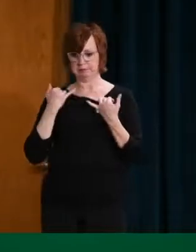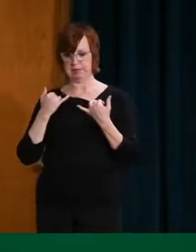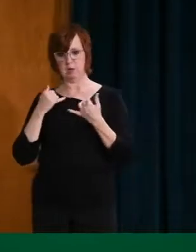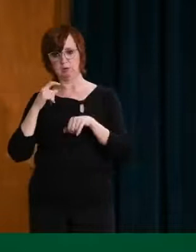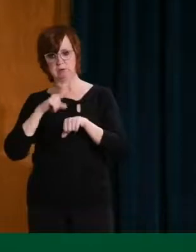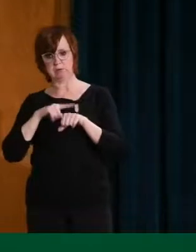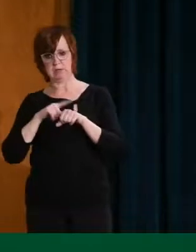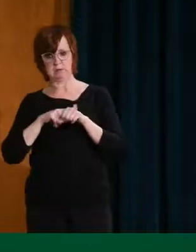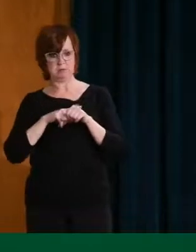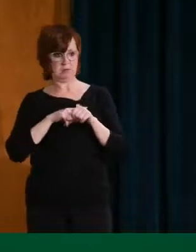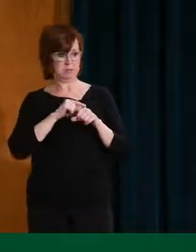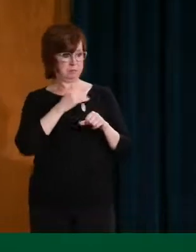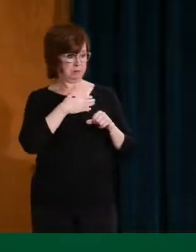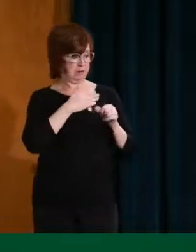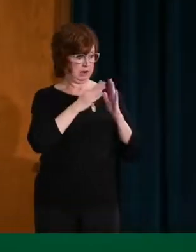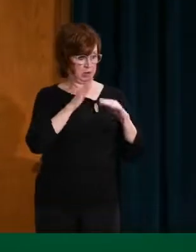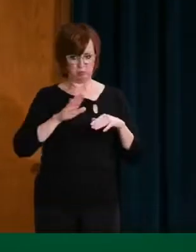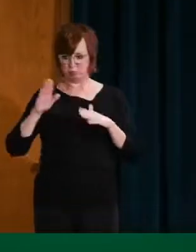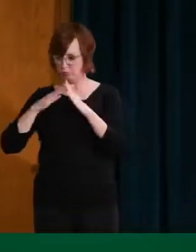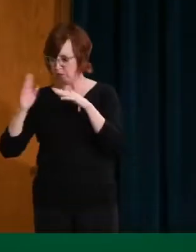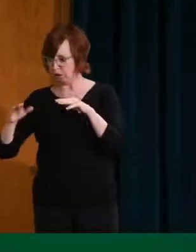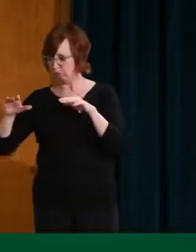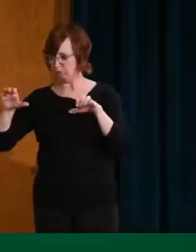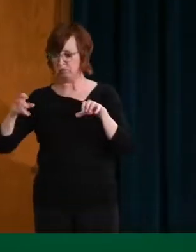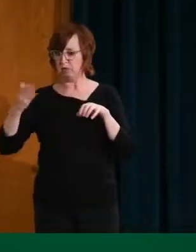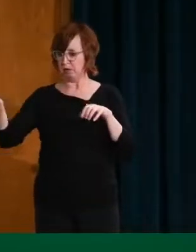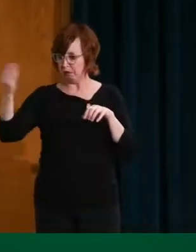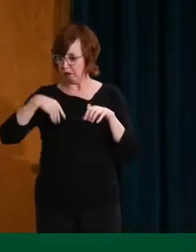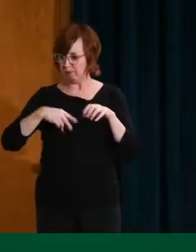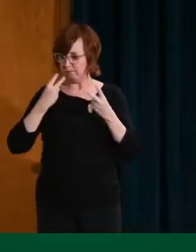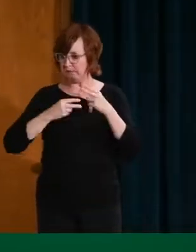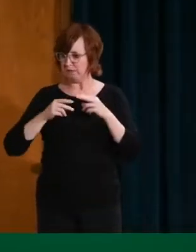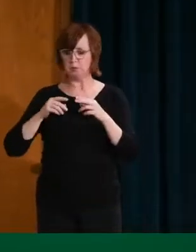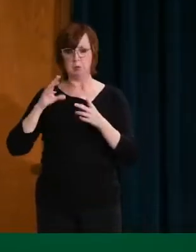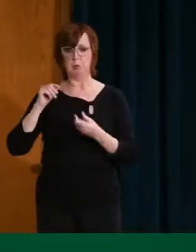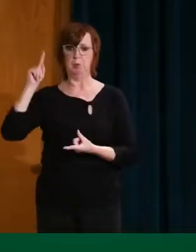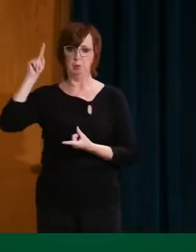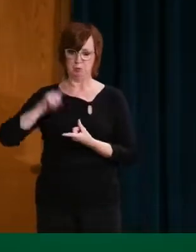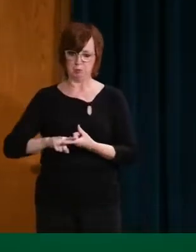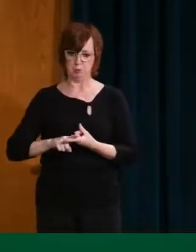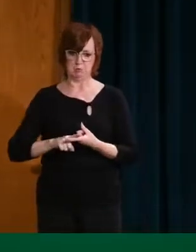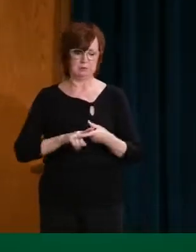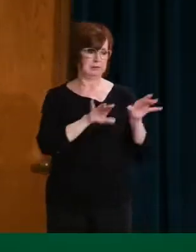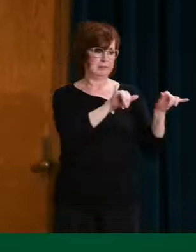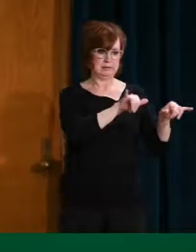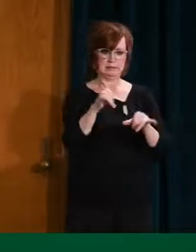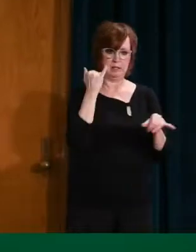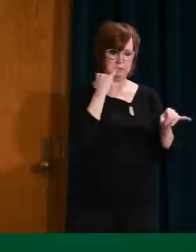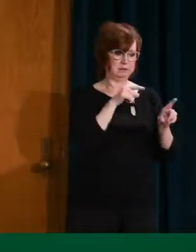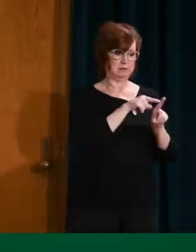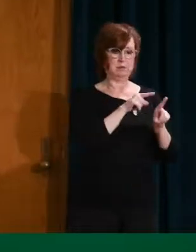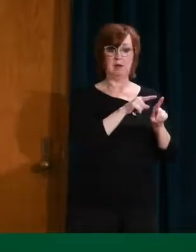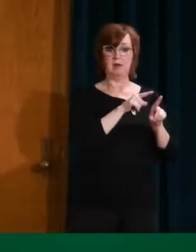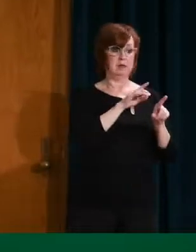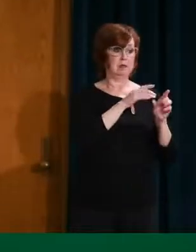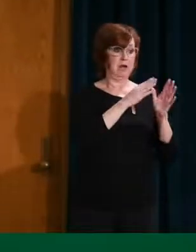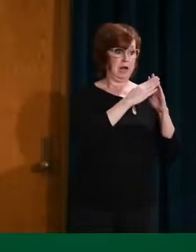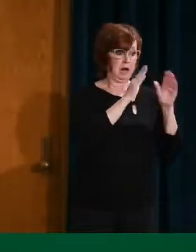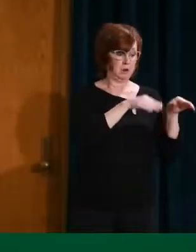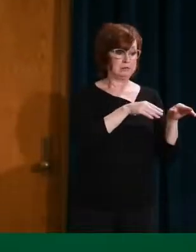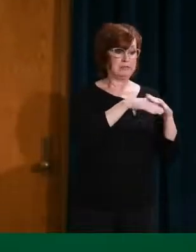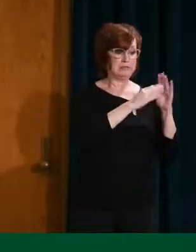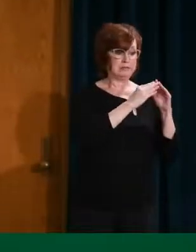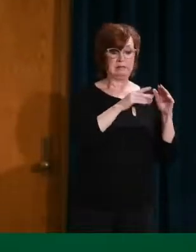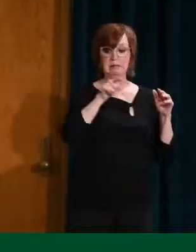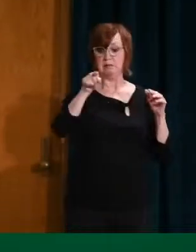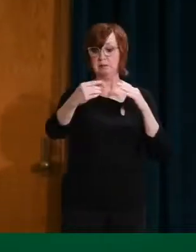between communities as well. So from that perspective, at this point, a lot of traffic, is probably not recommended. And certainly